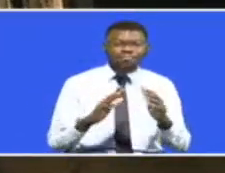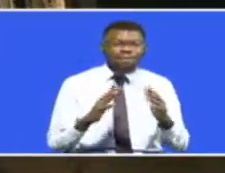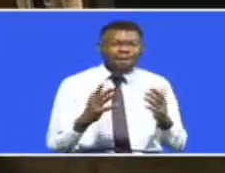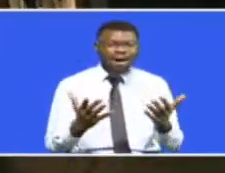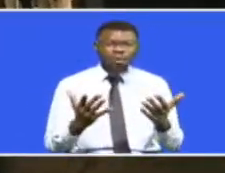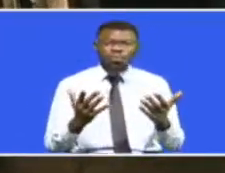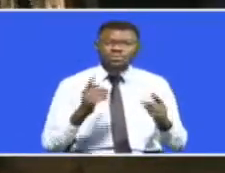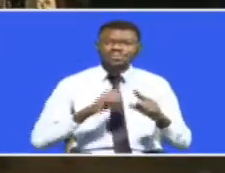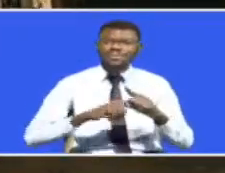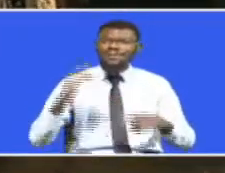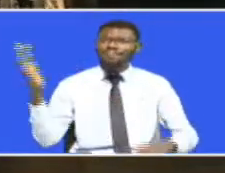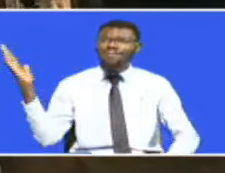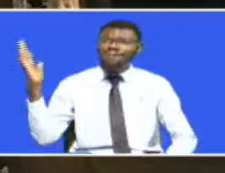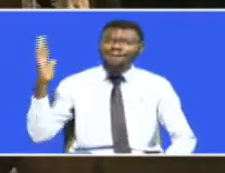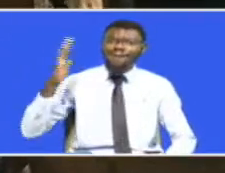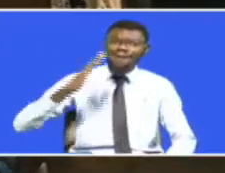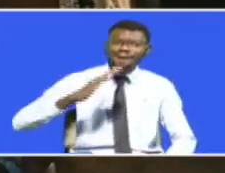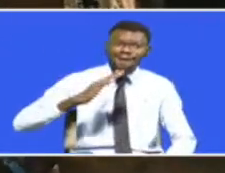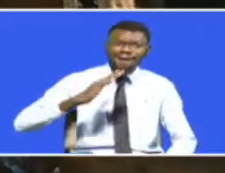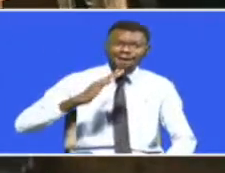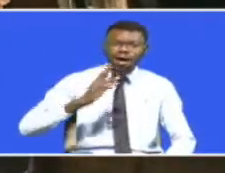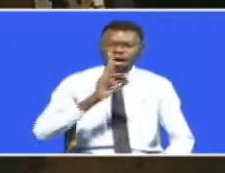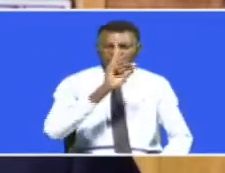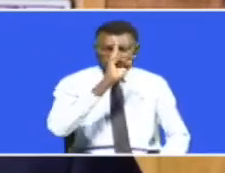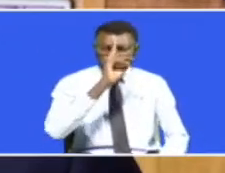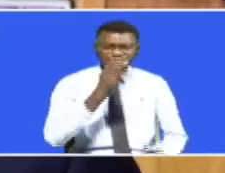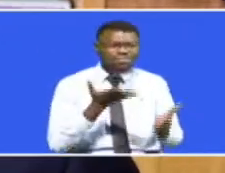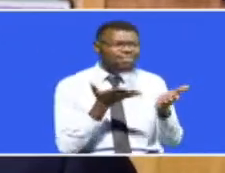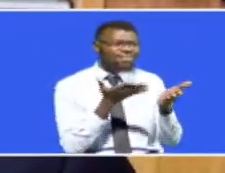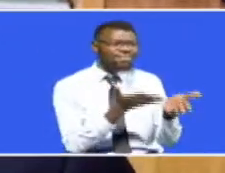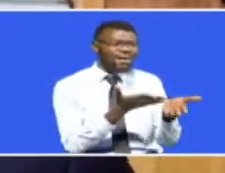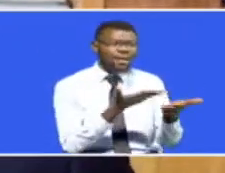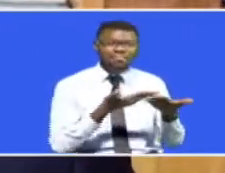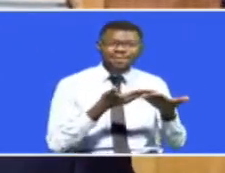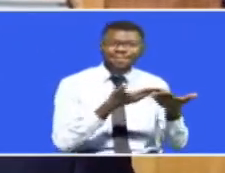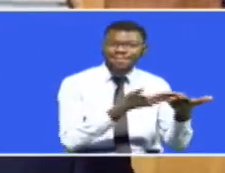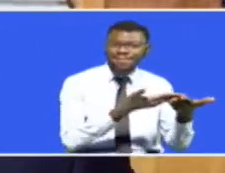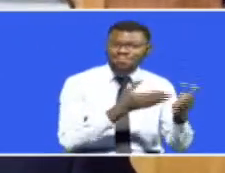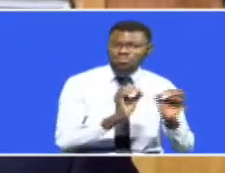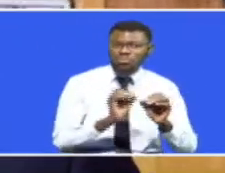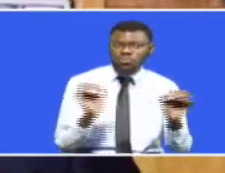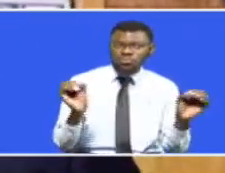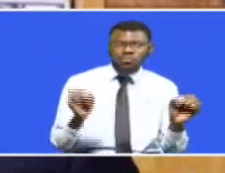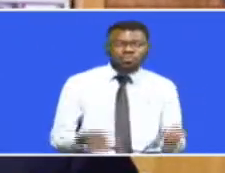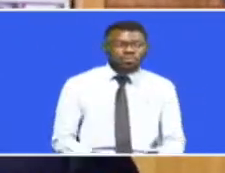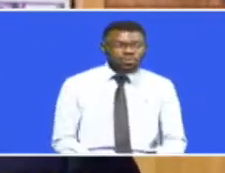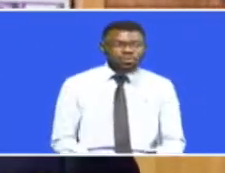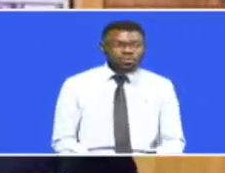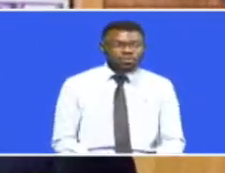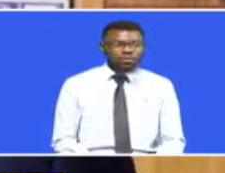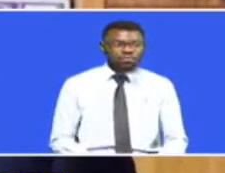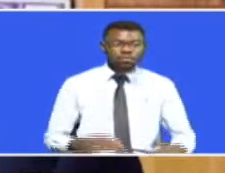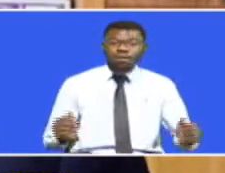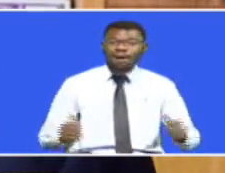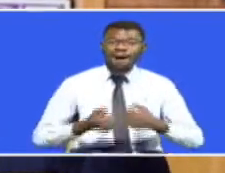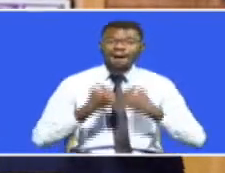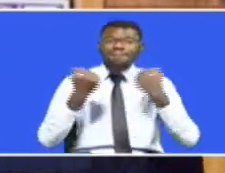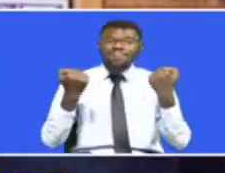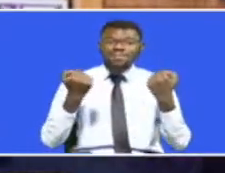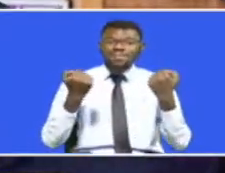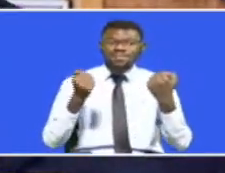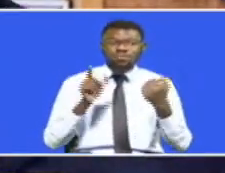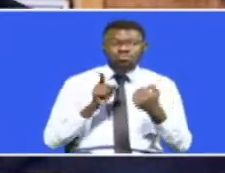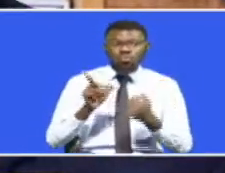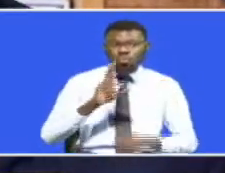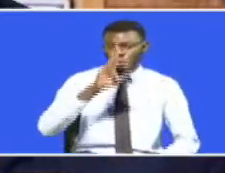broad daylight with law enforcers within reach? If you are waking up there every day and you are a police, or you are waking up every day